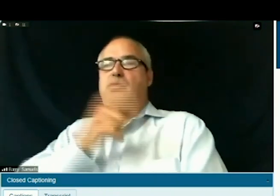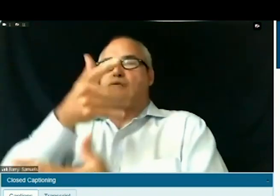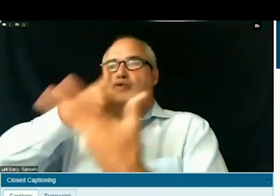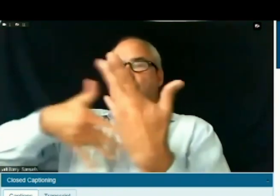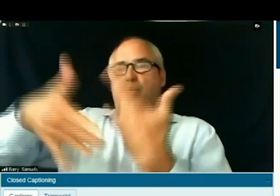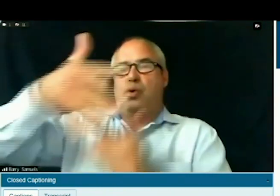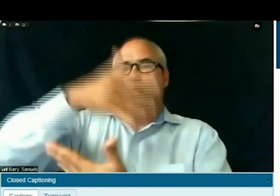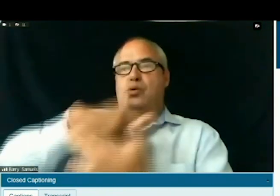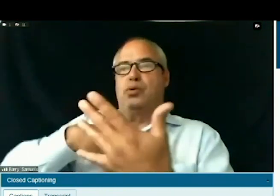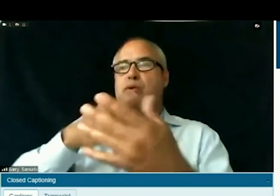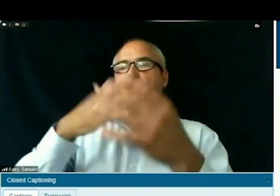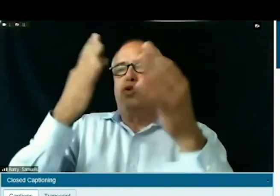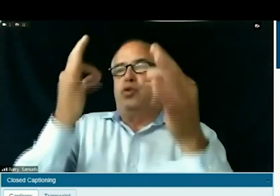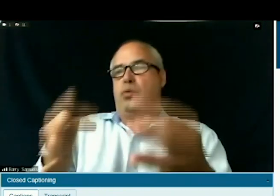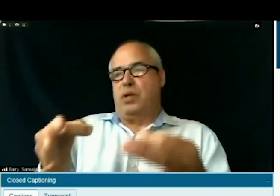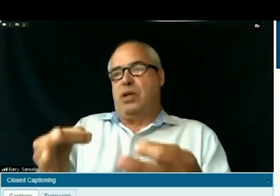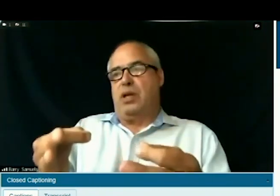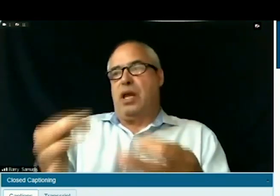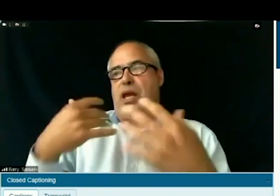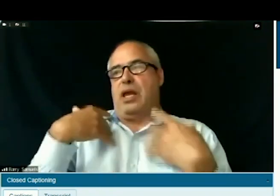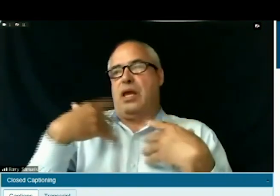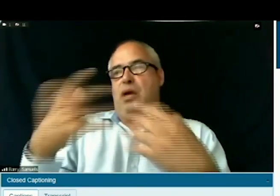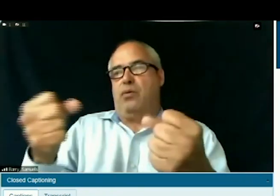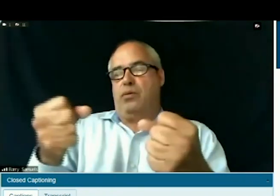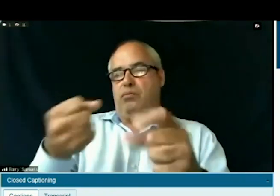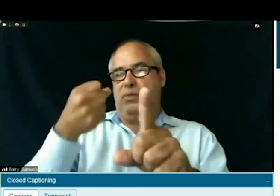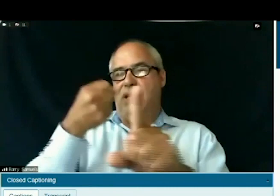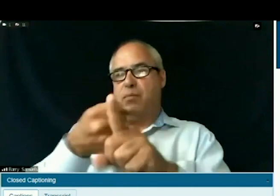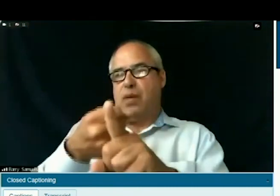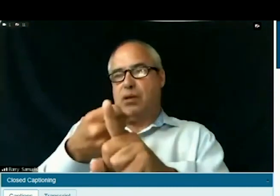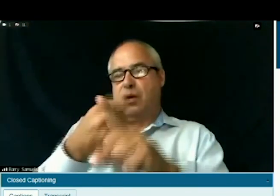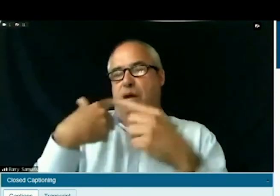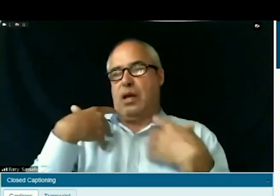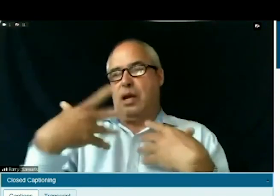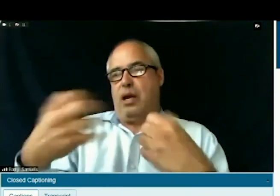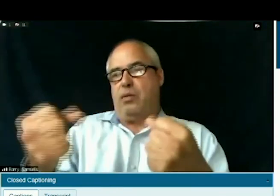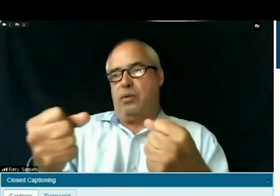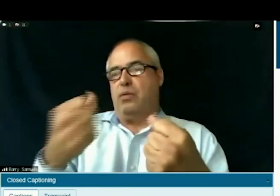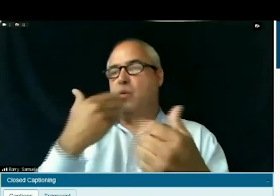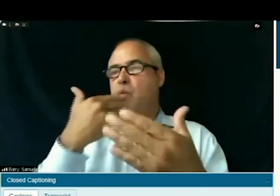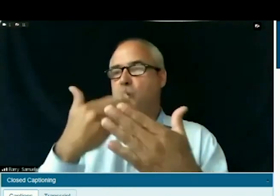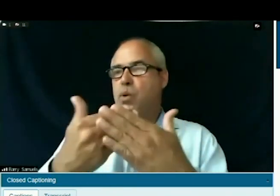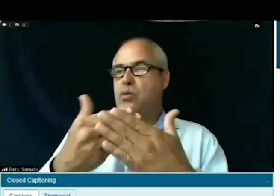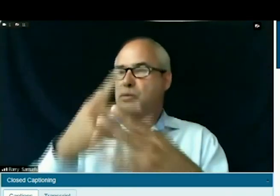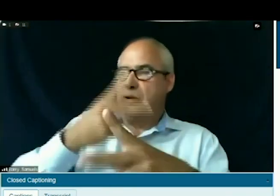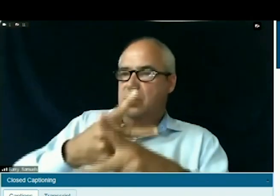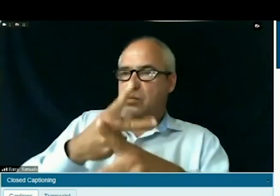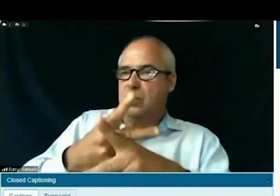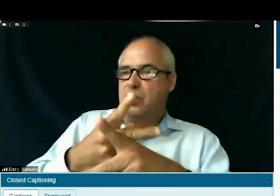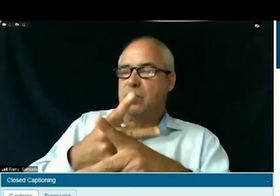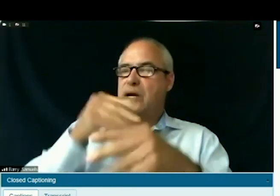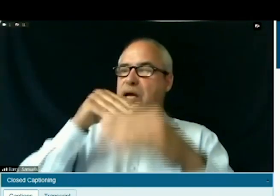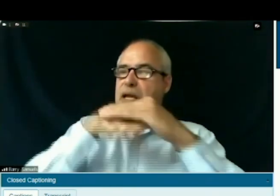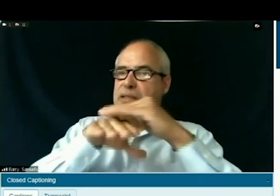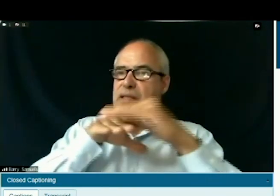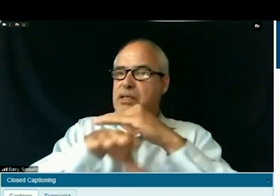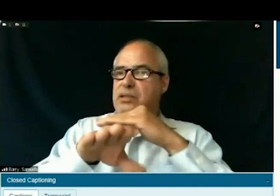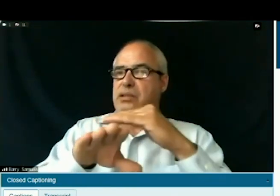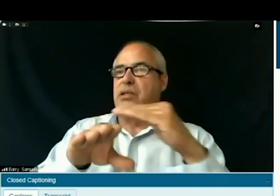of health can have a tremendous impact on their health and well-being and their ability to access critical care and